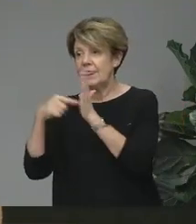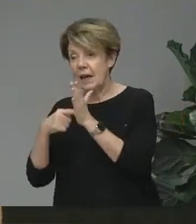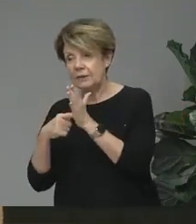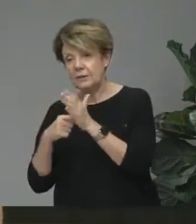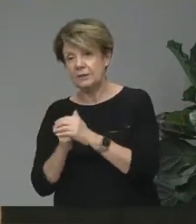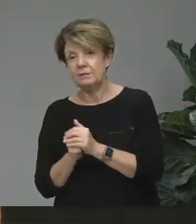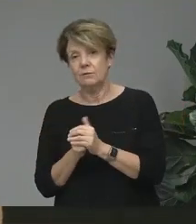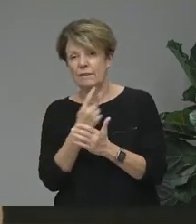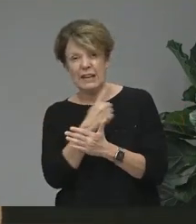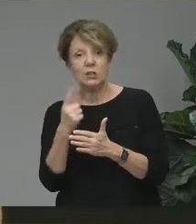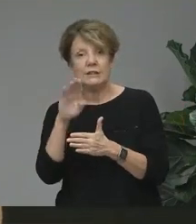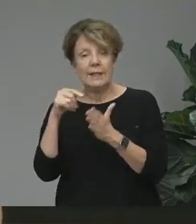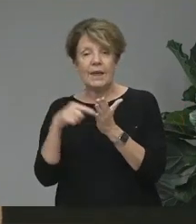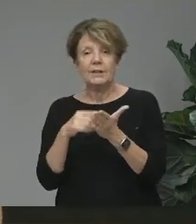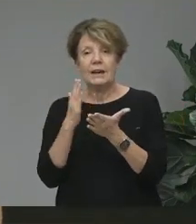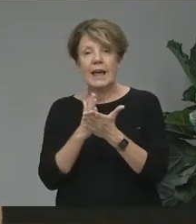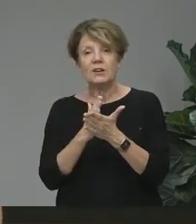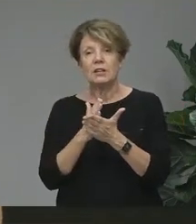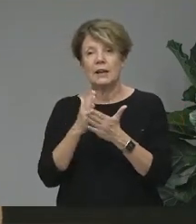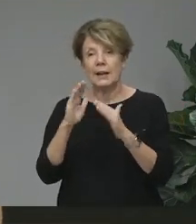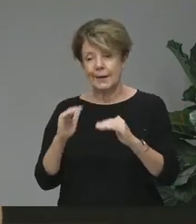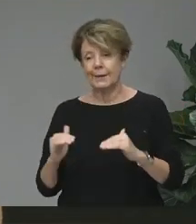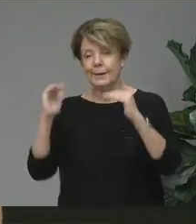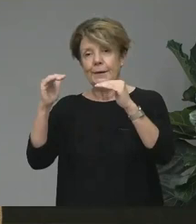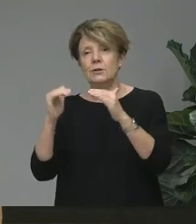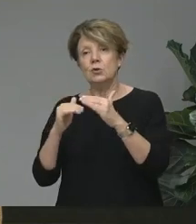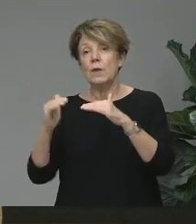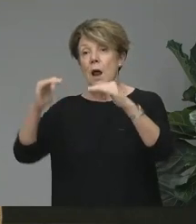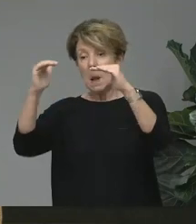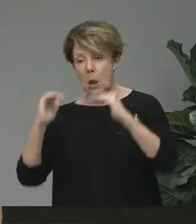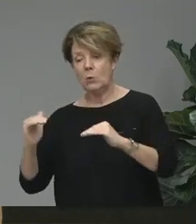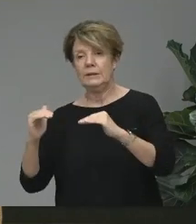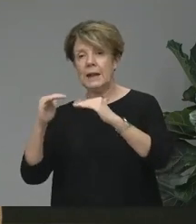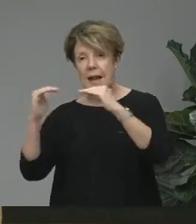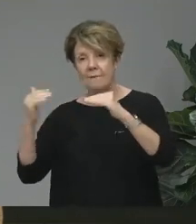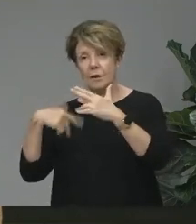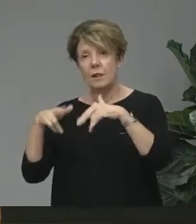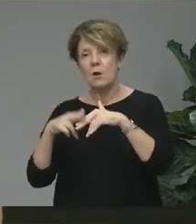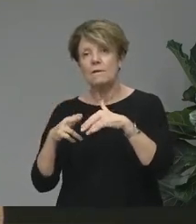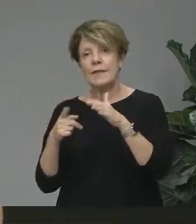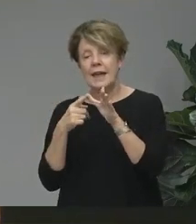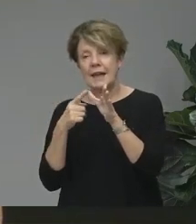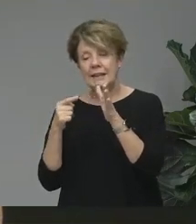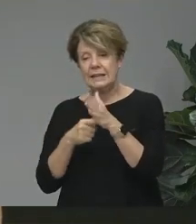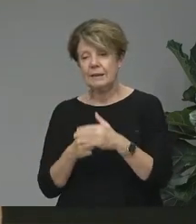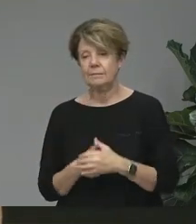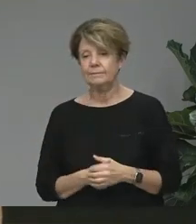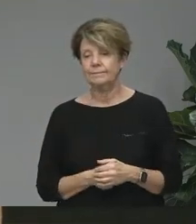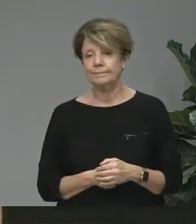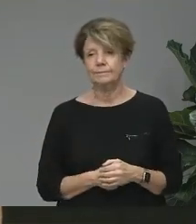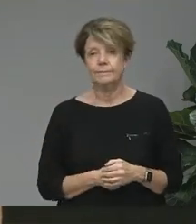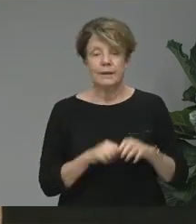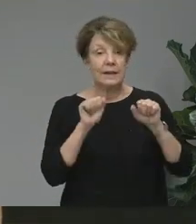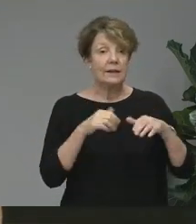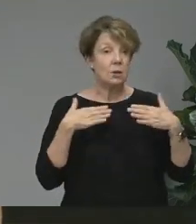10,000 got through to the lowest level of the tribunal for the secret hearing and secret reasons. So, a Human